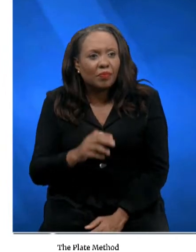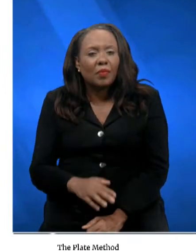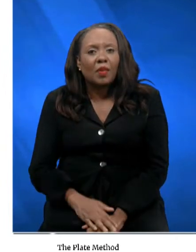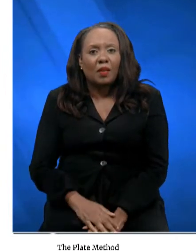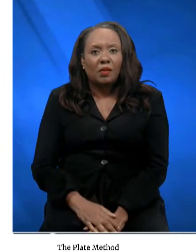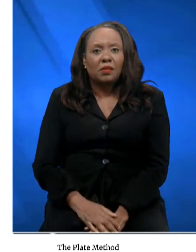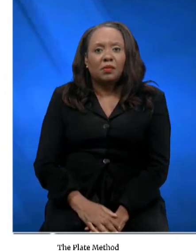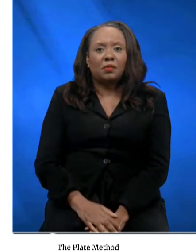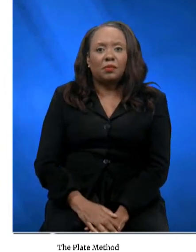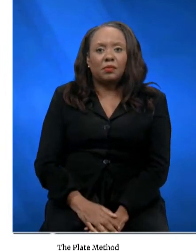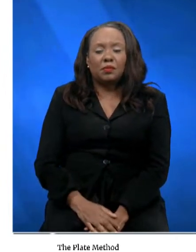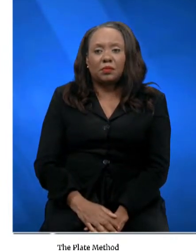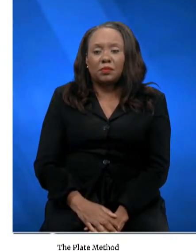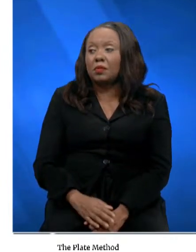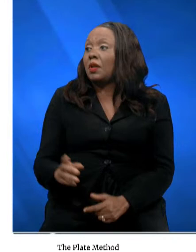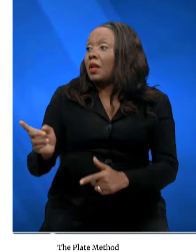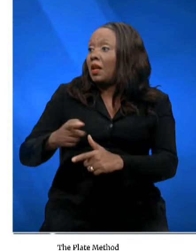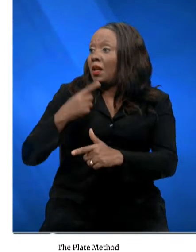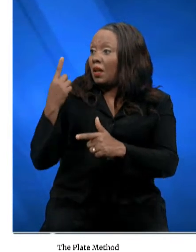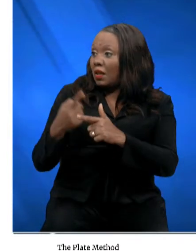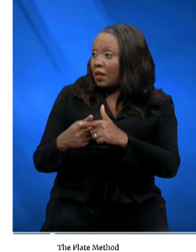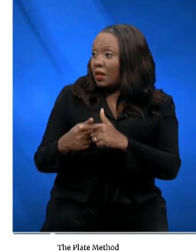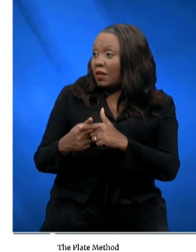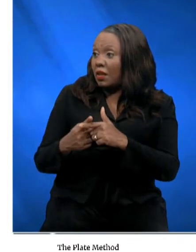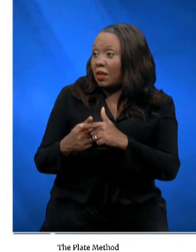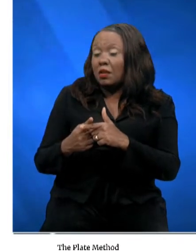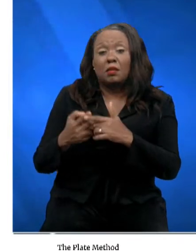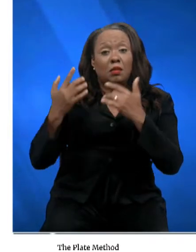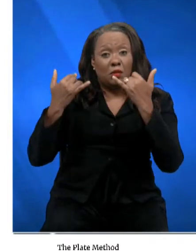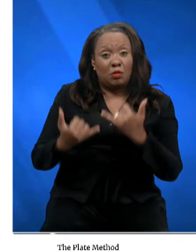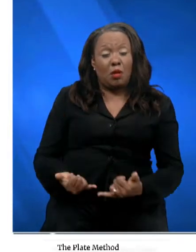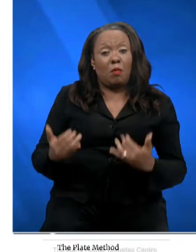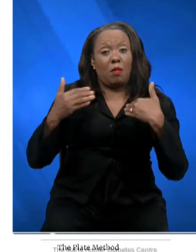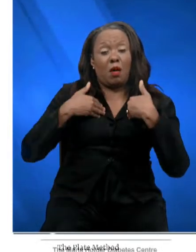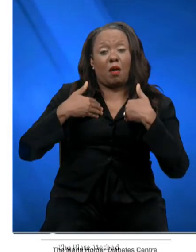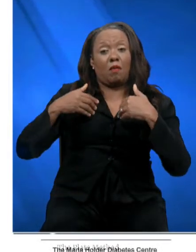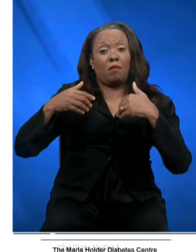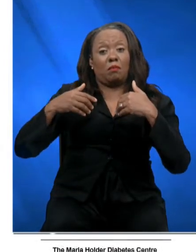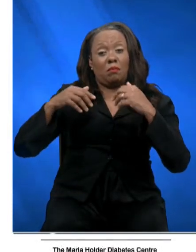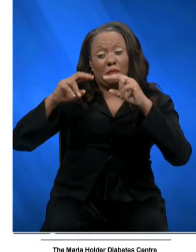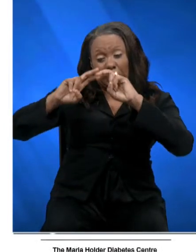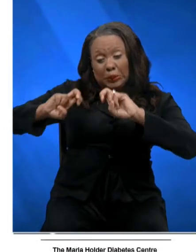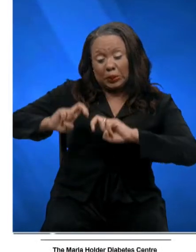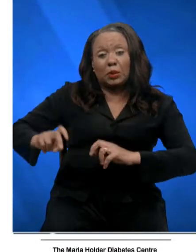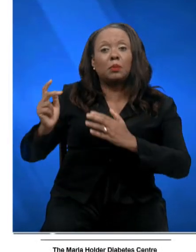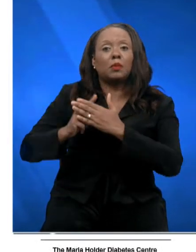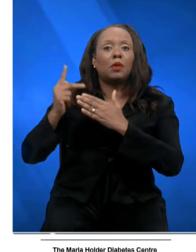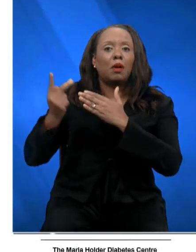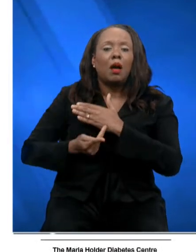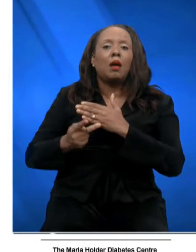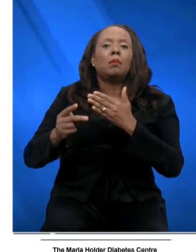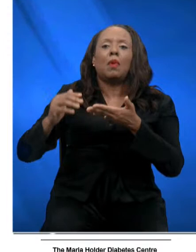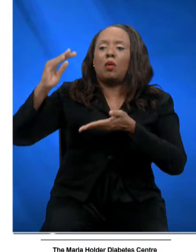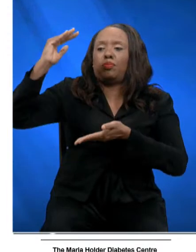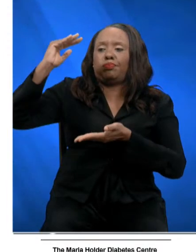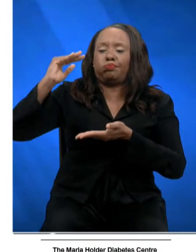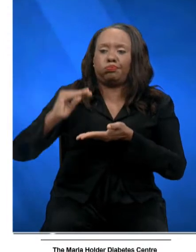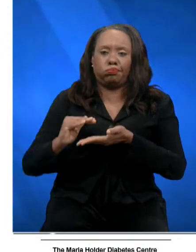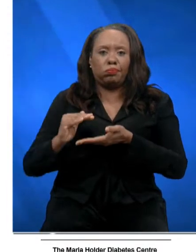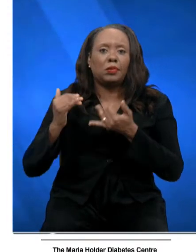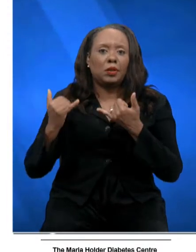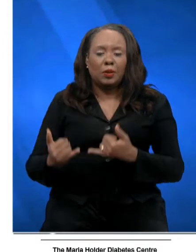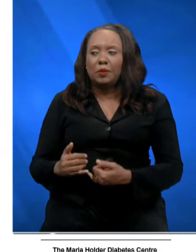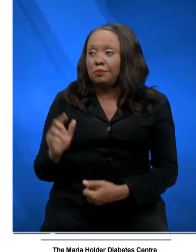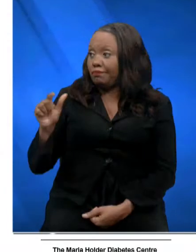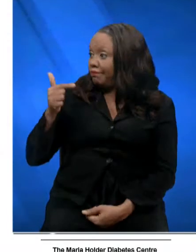introduction of the screening program, it no longer is. So it's been a huge success, and we have that as an example. So next